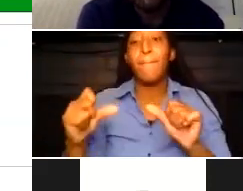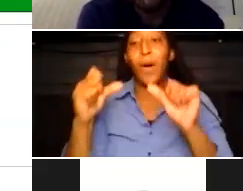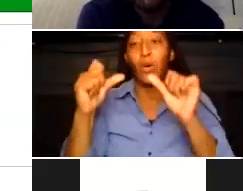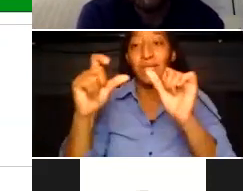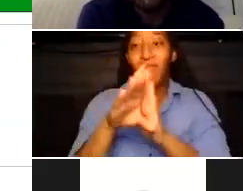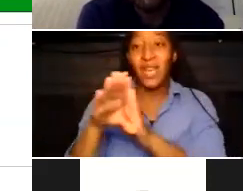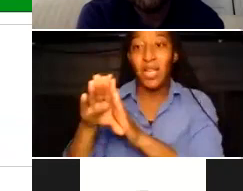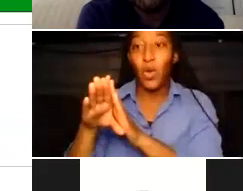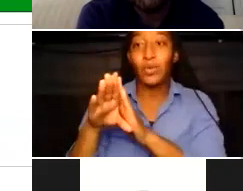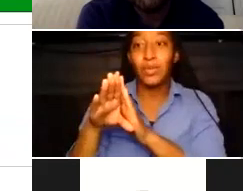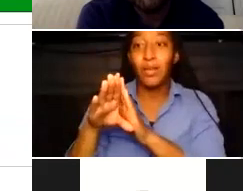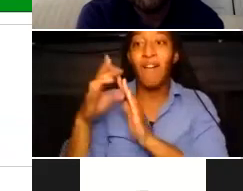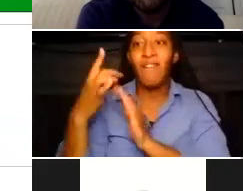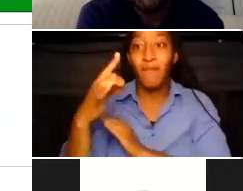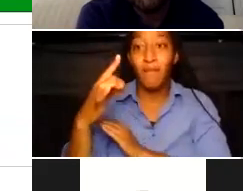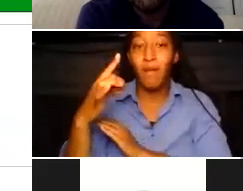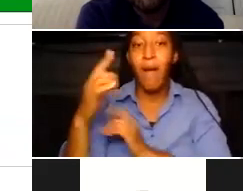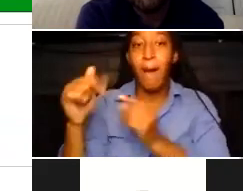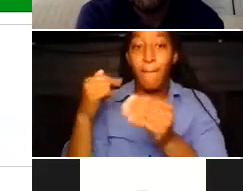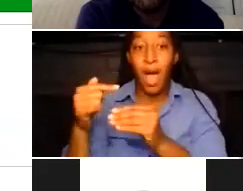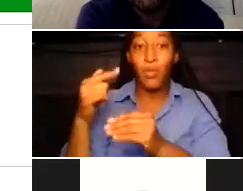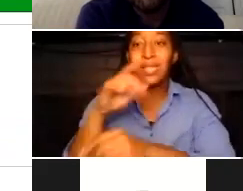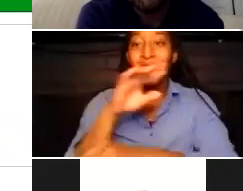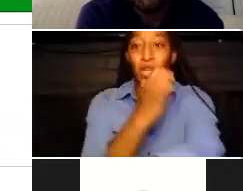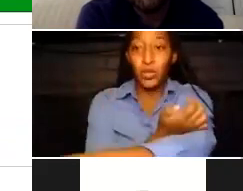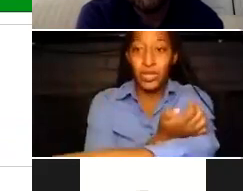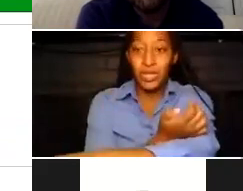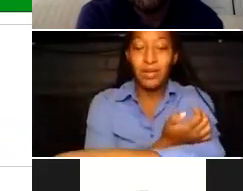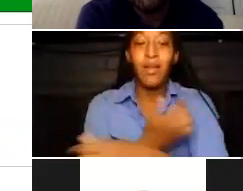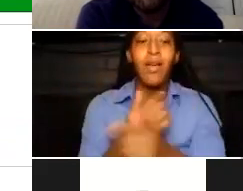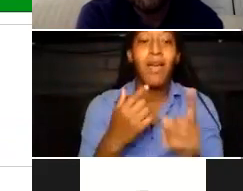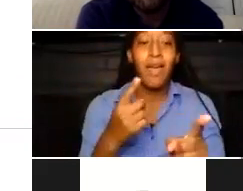which are the supplemental energy and work notes. Okay.